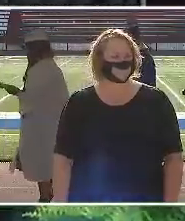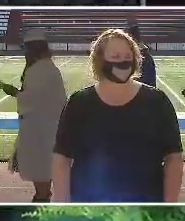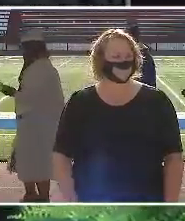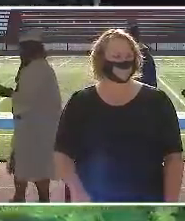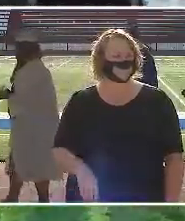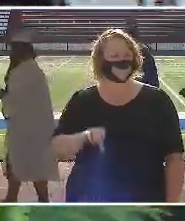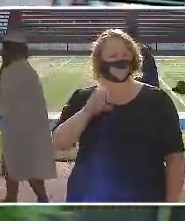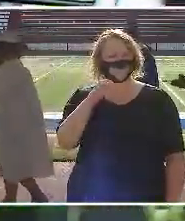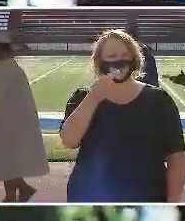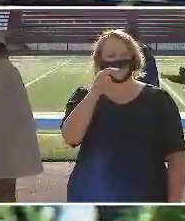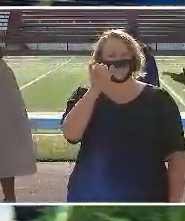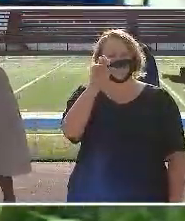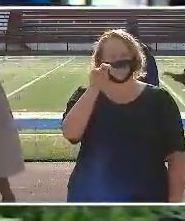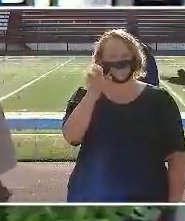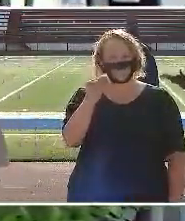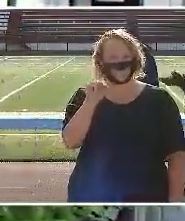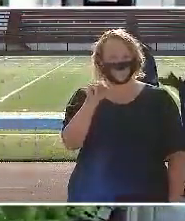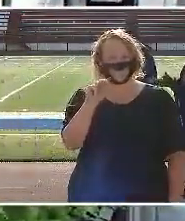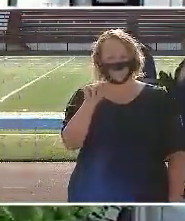Christian Taylor.